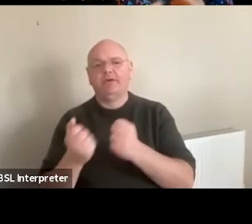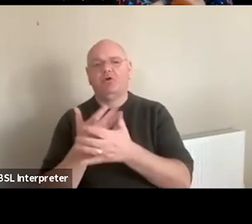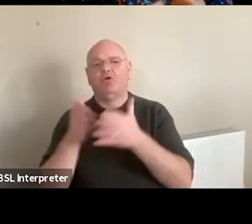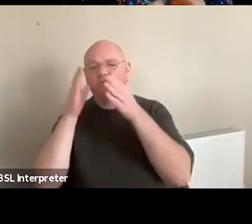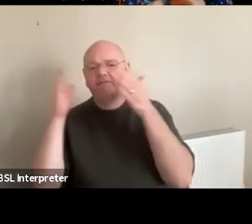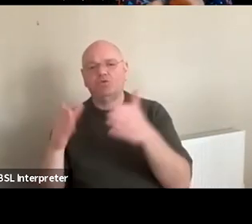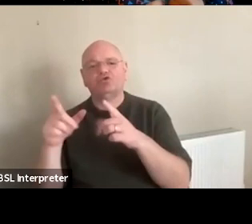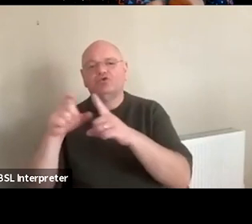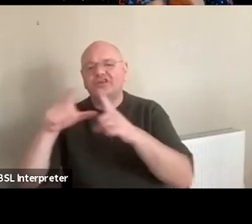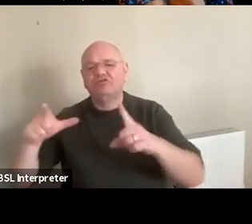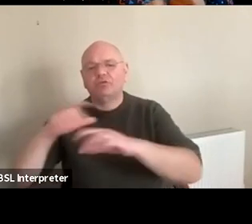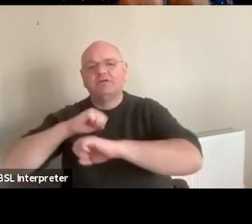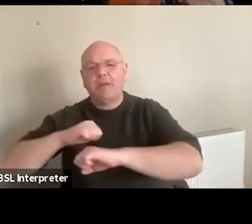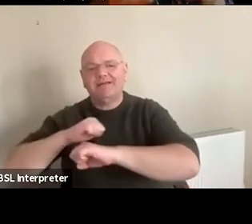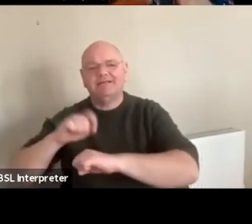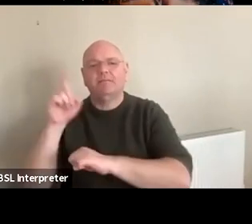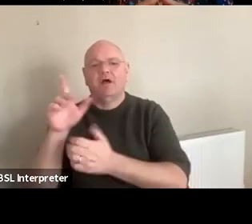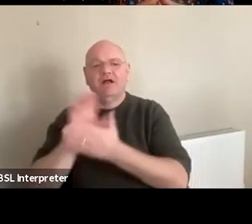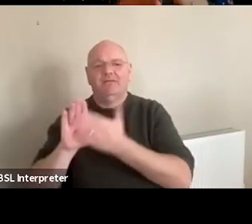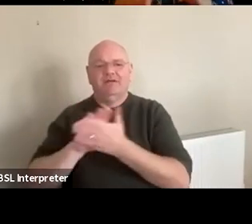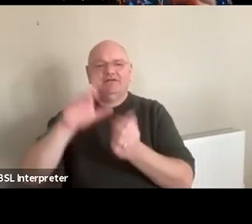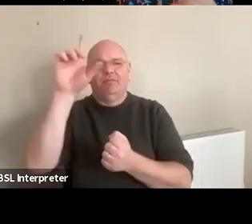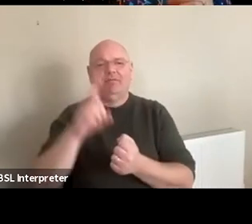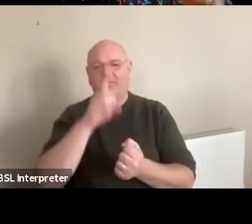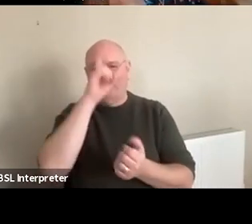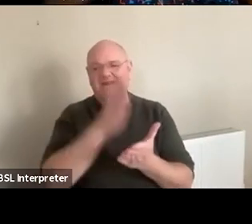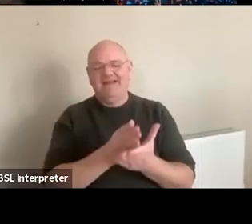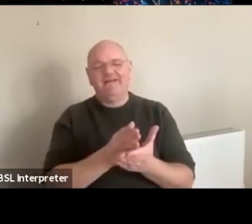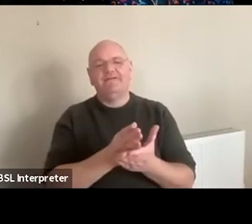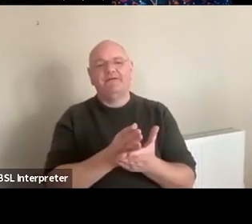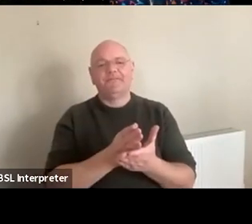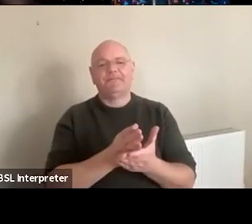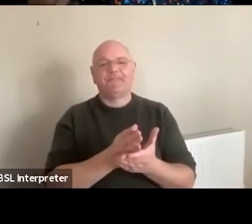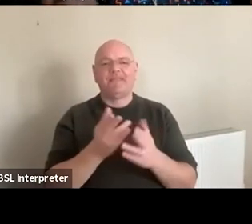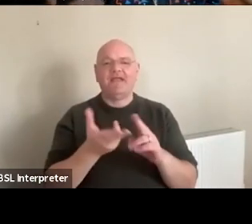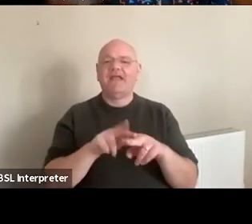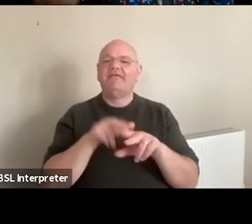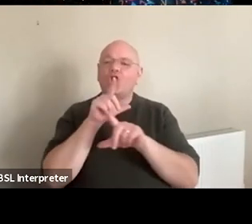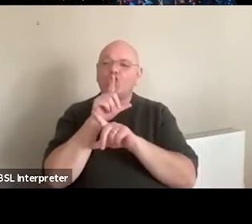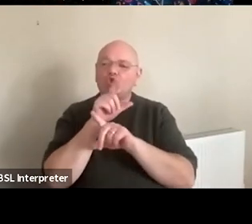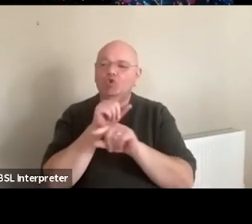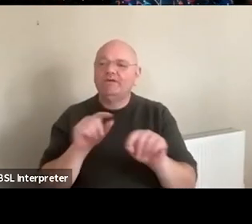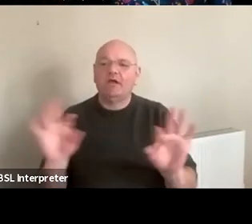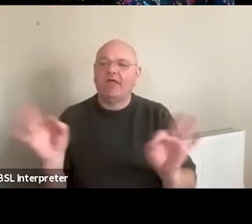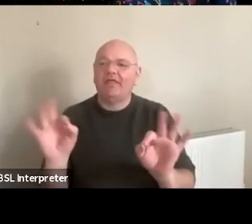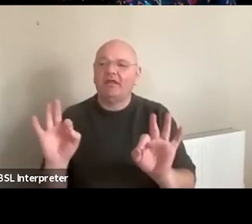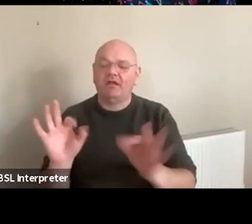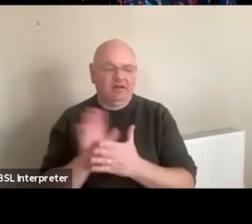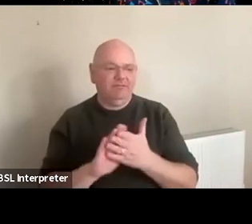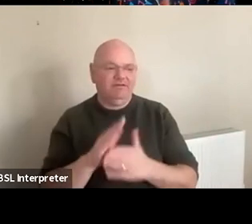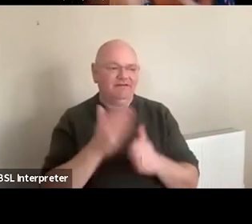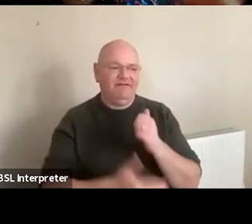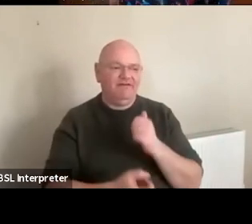sometimes this misguided belief that just because it wasn't tweeted, it didn't happen.